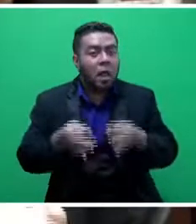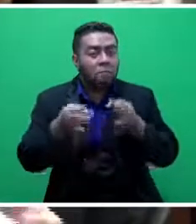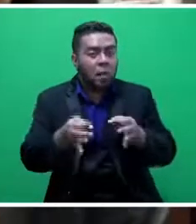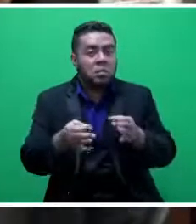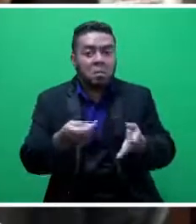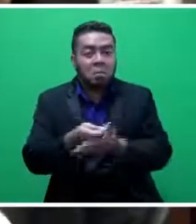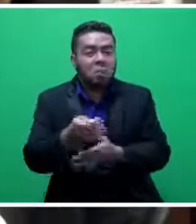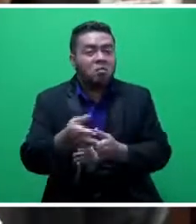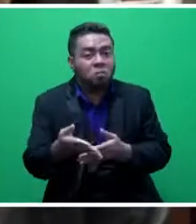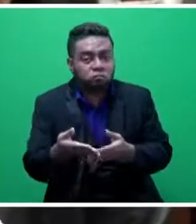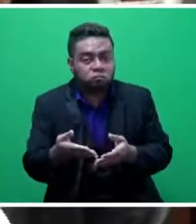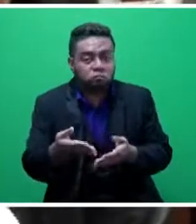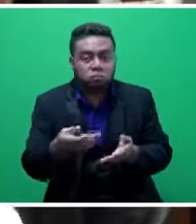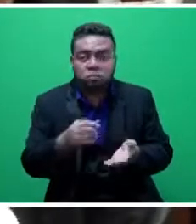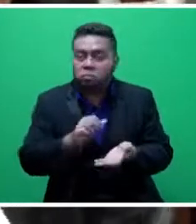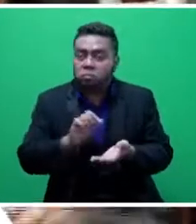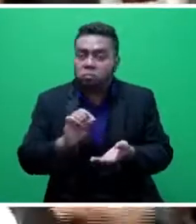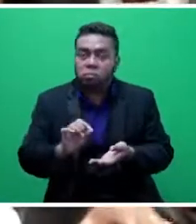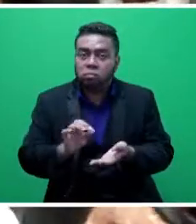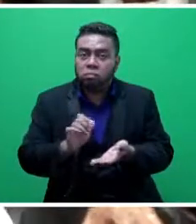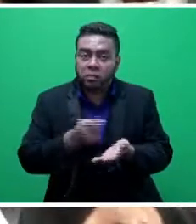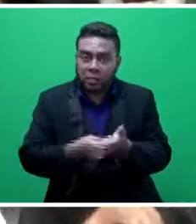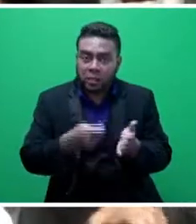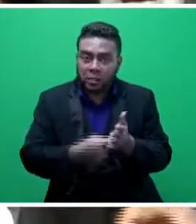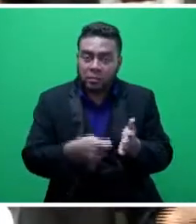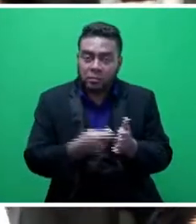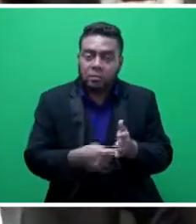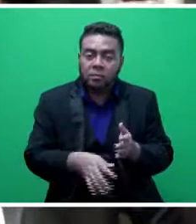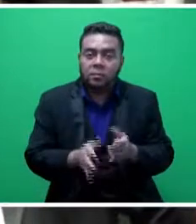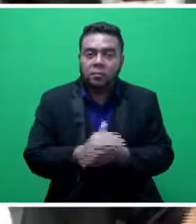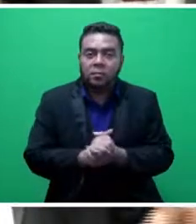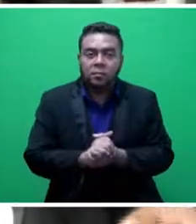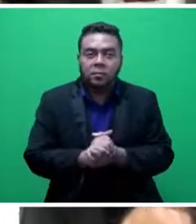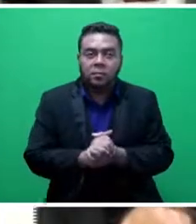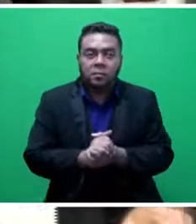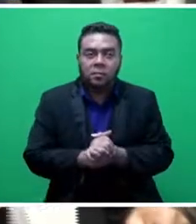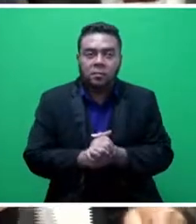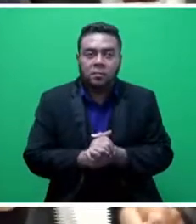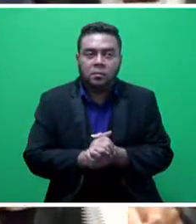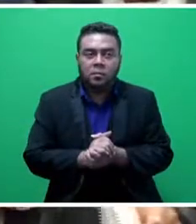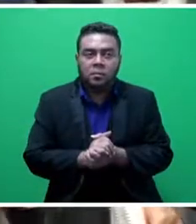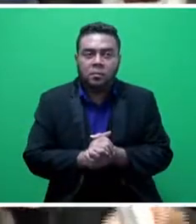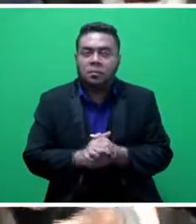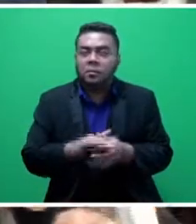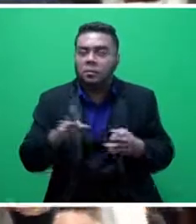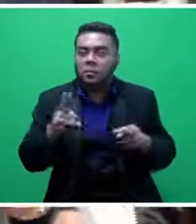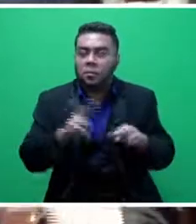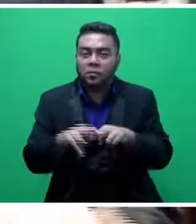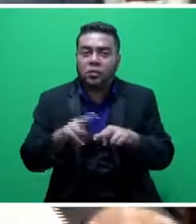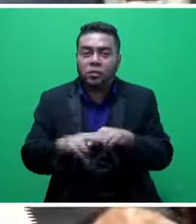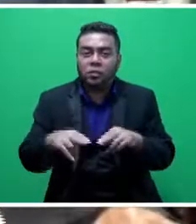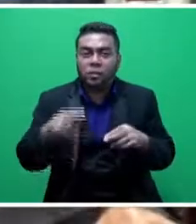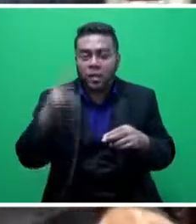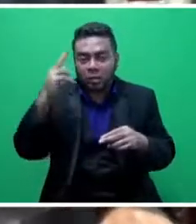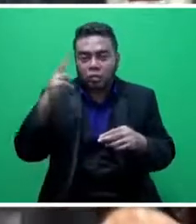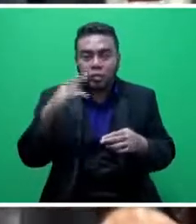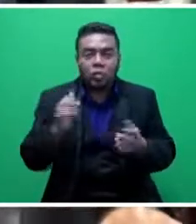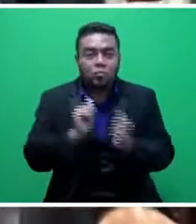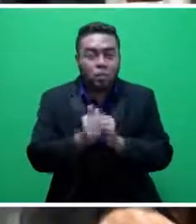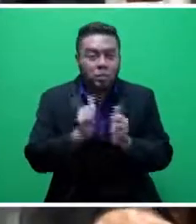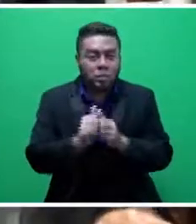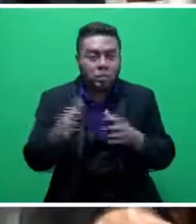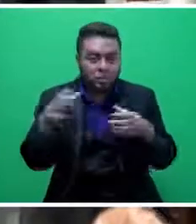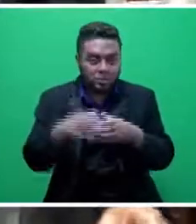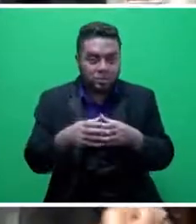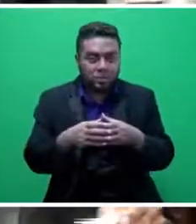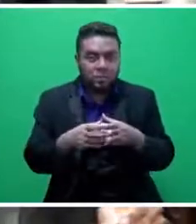tax, and the tax incentive for cash donations to sporting entities recognized by the Fiji National Sports Commission. The members would note